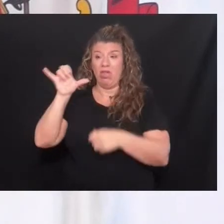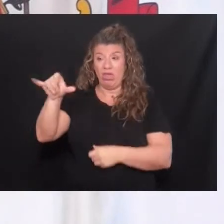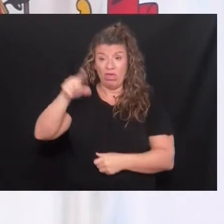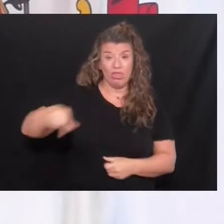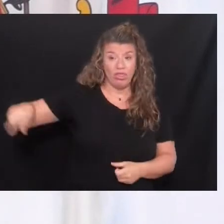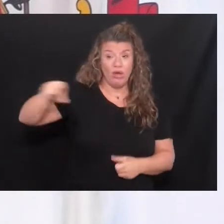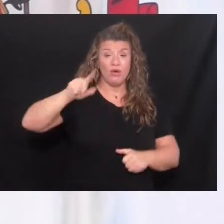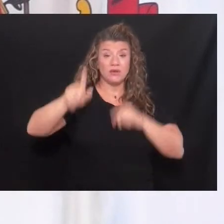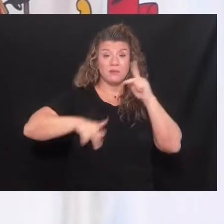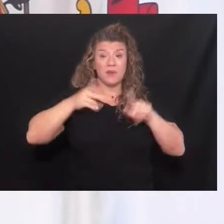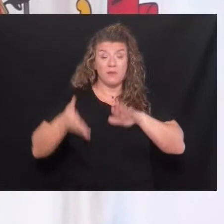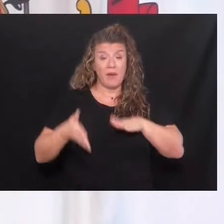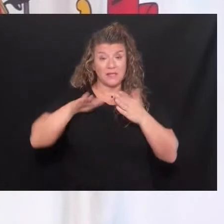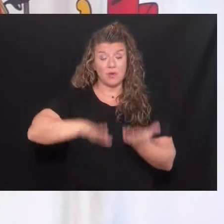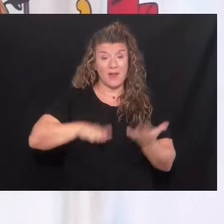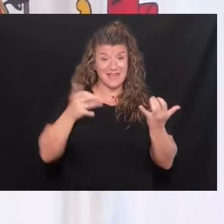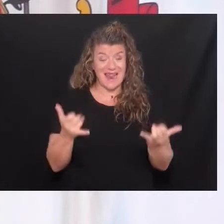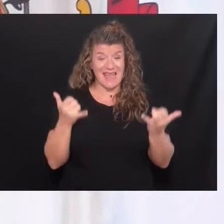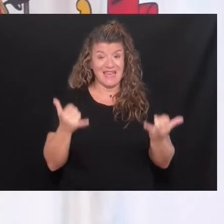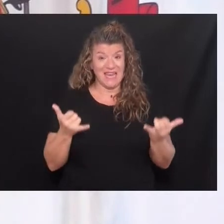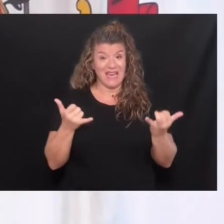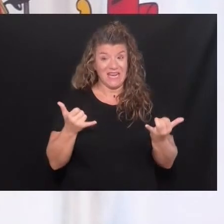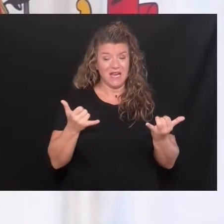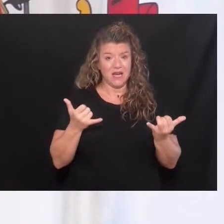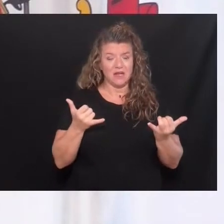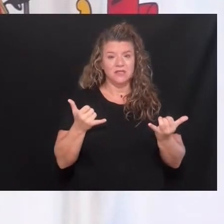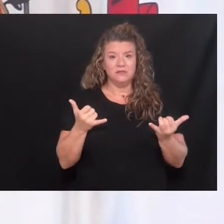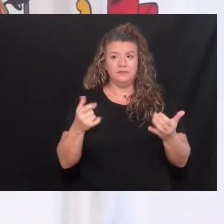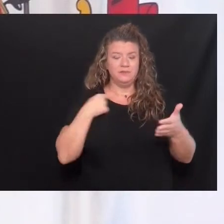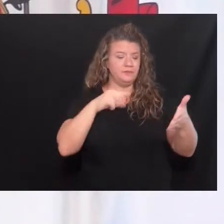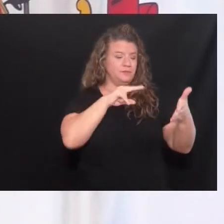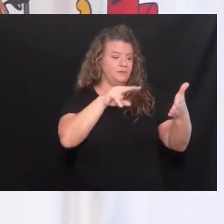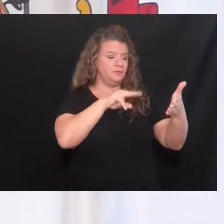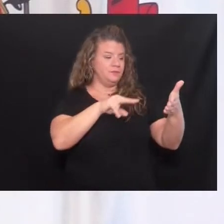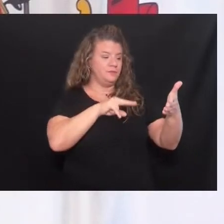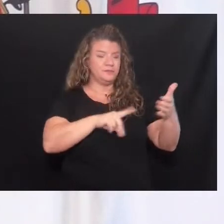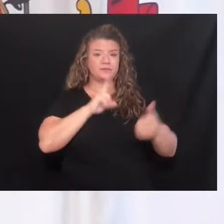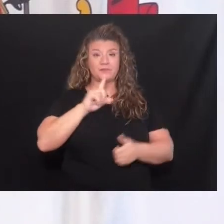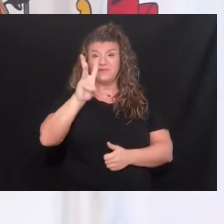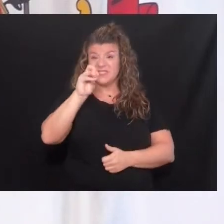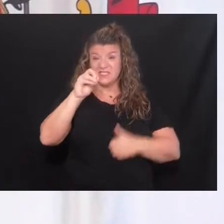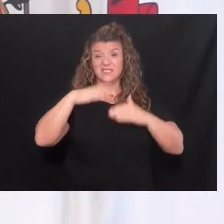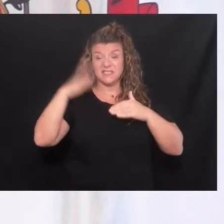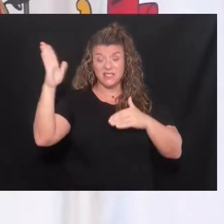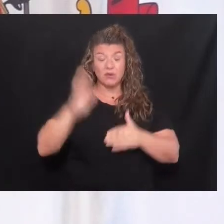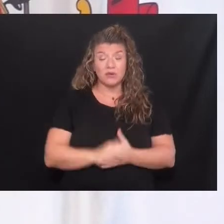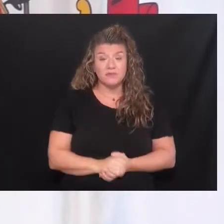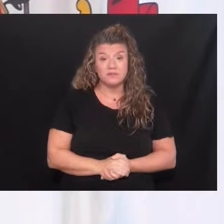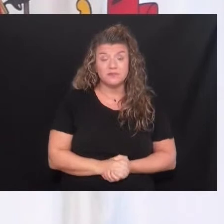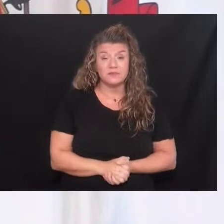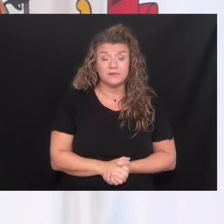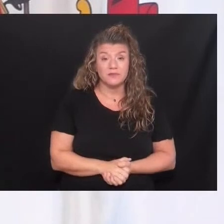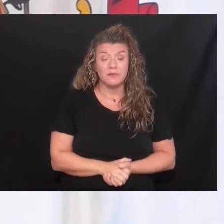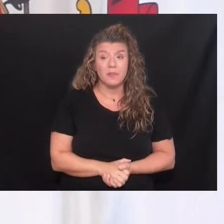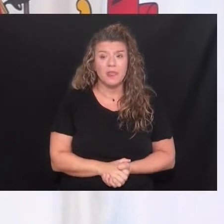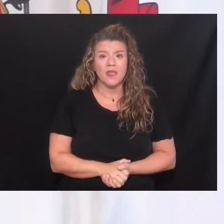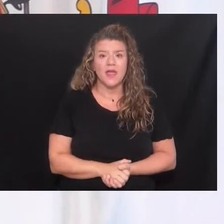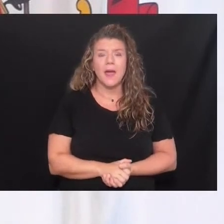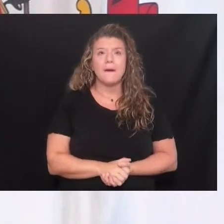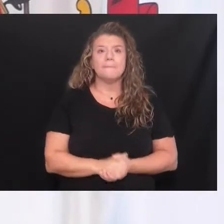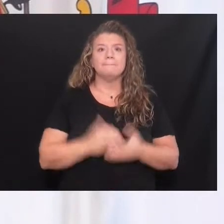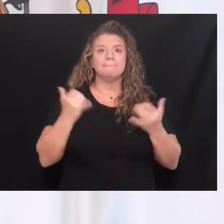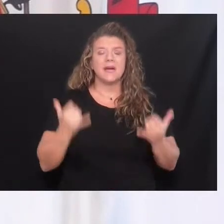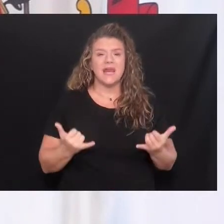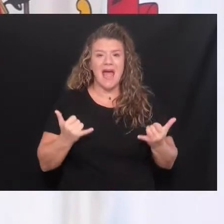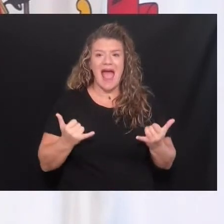that have passed away today, you know, that we're reading are 60 and older. But now we've